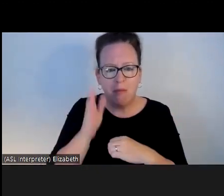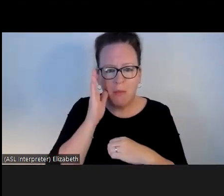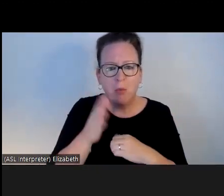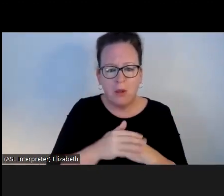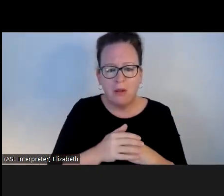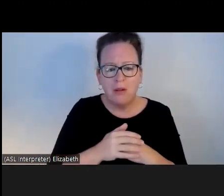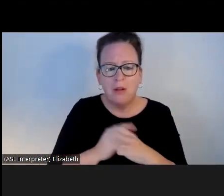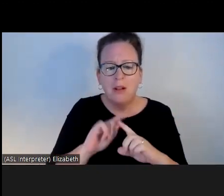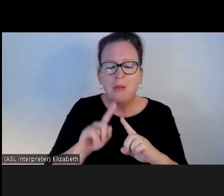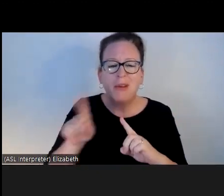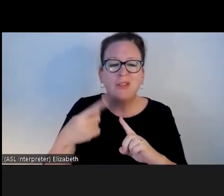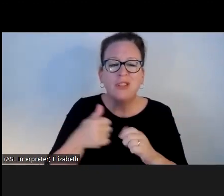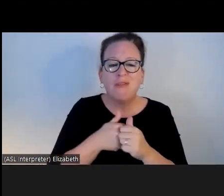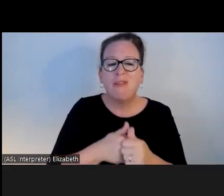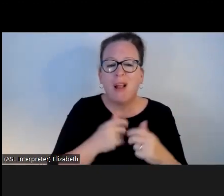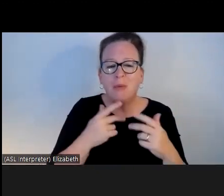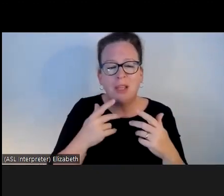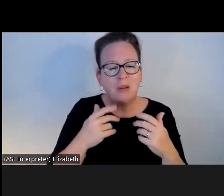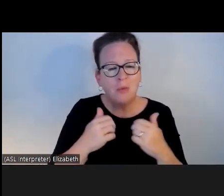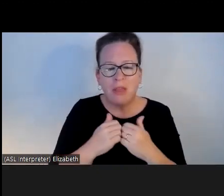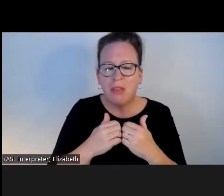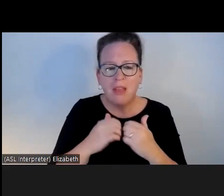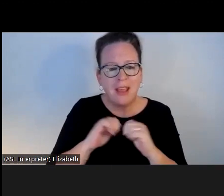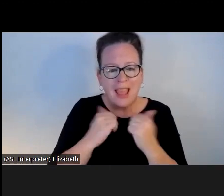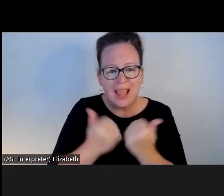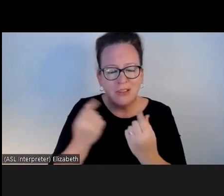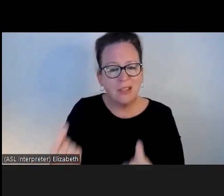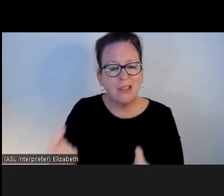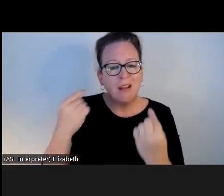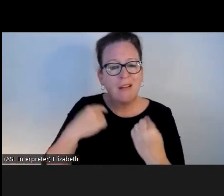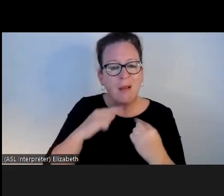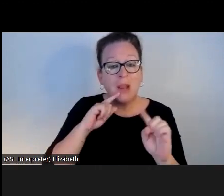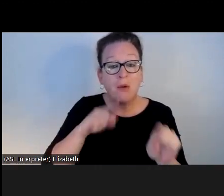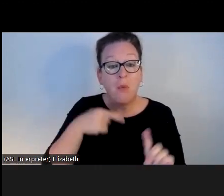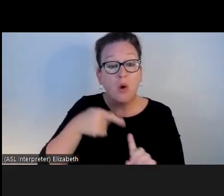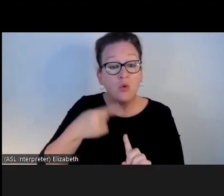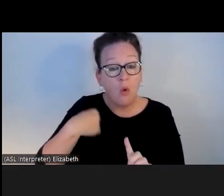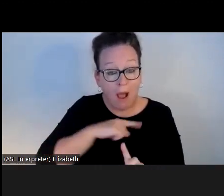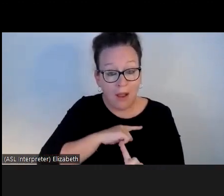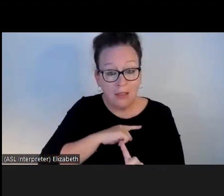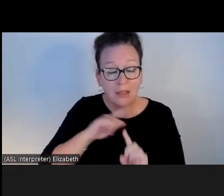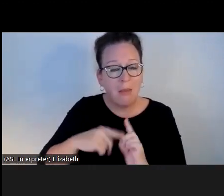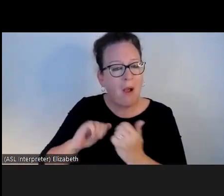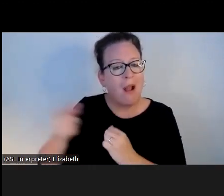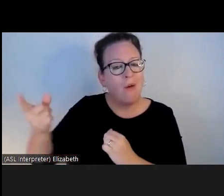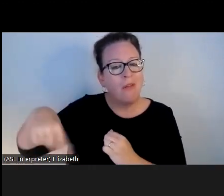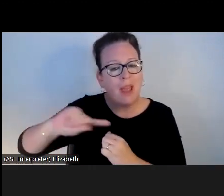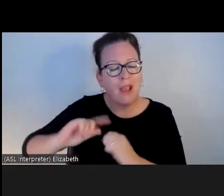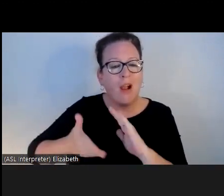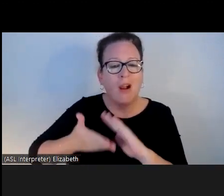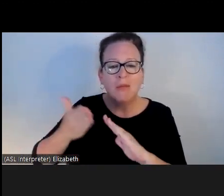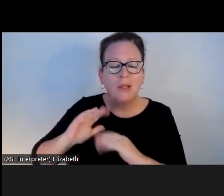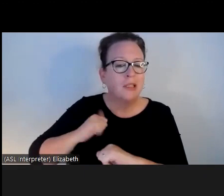But just following in the theme of having agencies come and report to us how they are implementing it